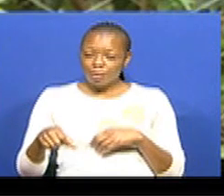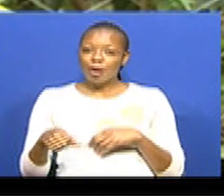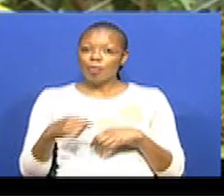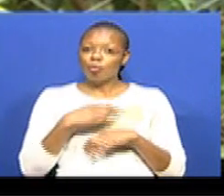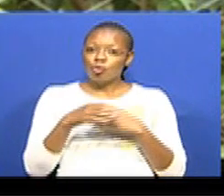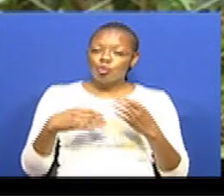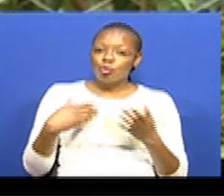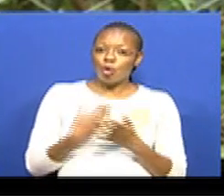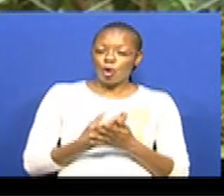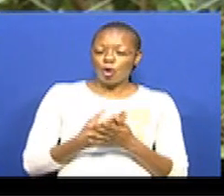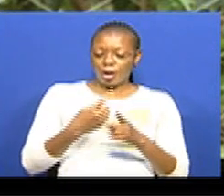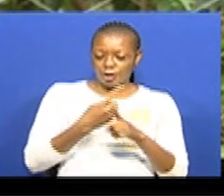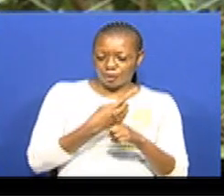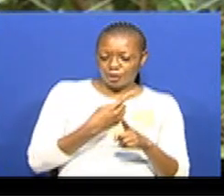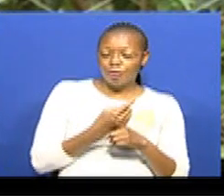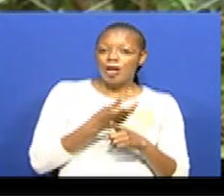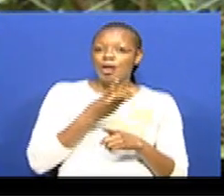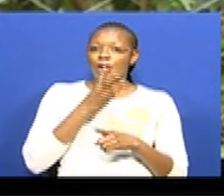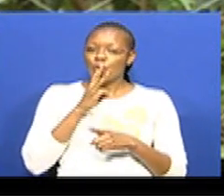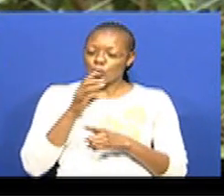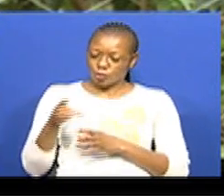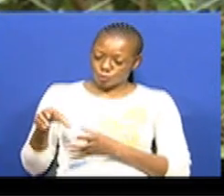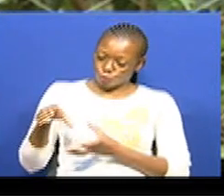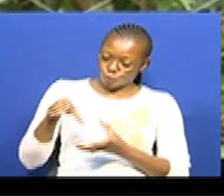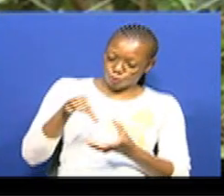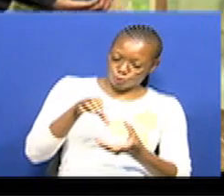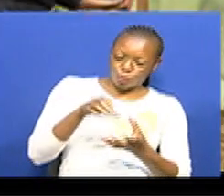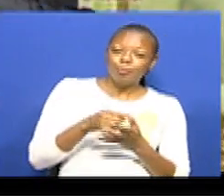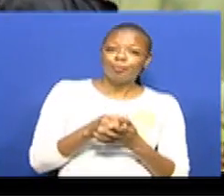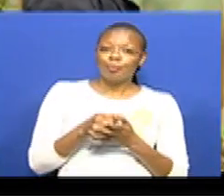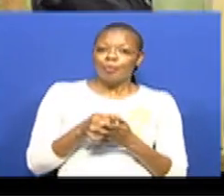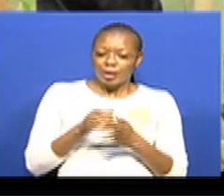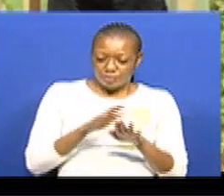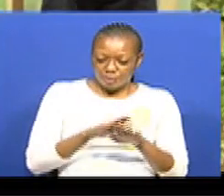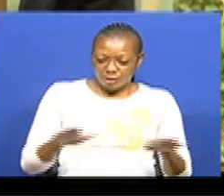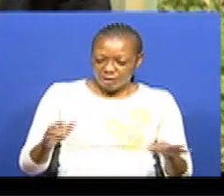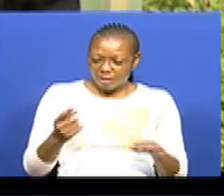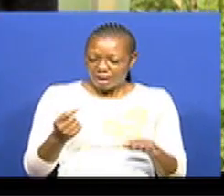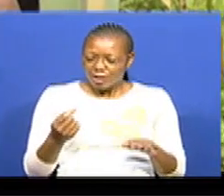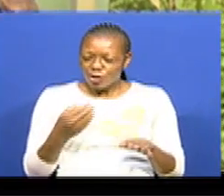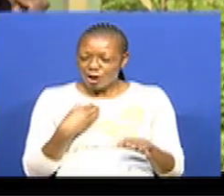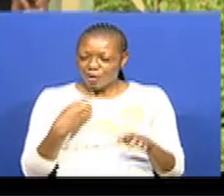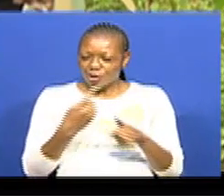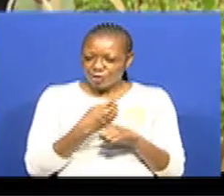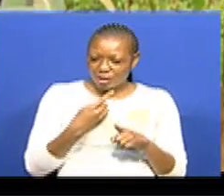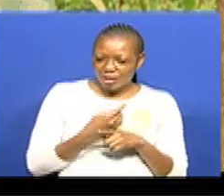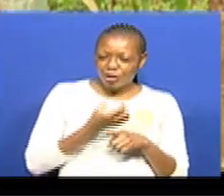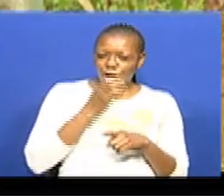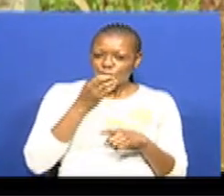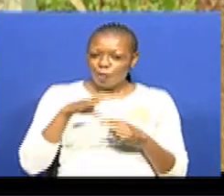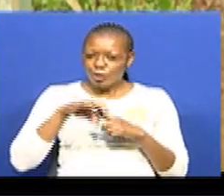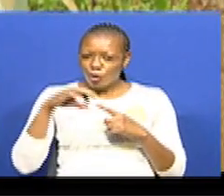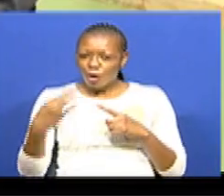seedlings, and we also watered them that day. Katika kishamba chao kidogo wamepanda mboga,